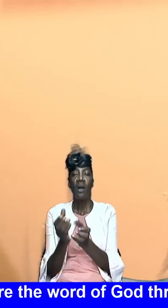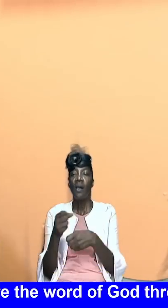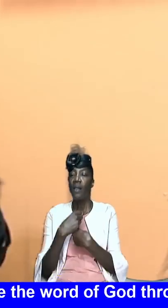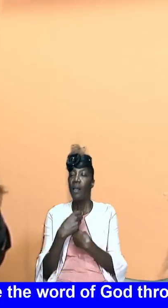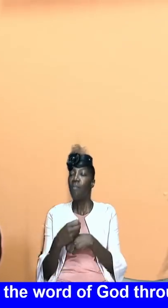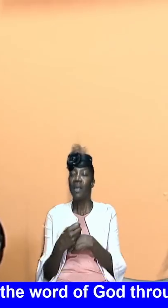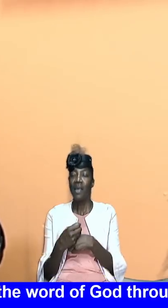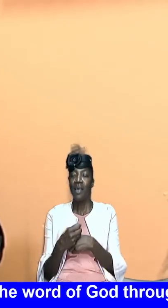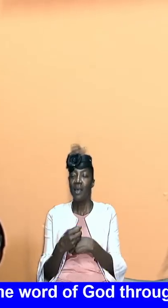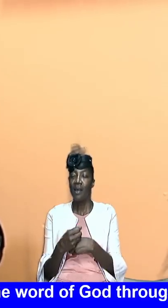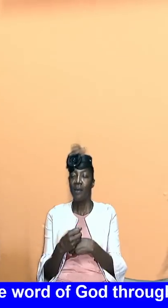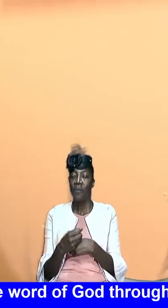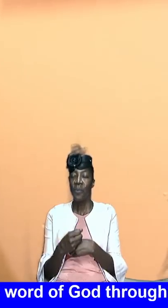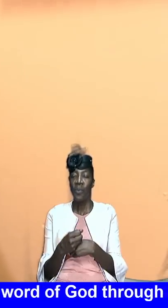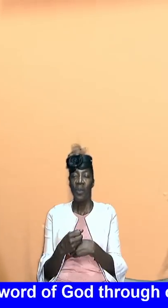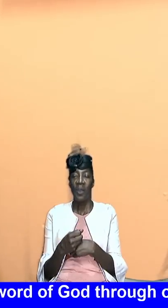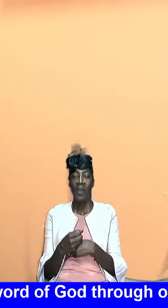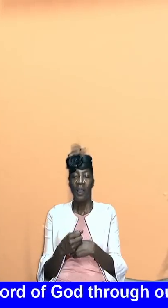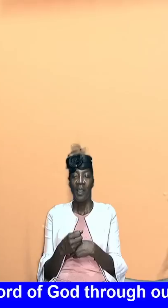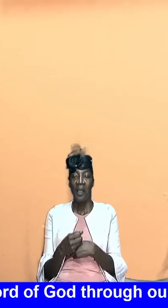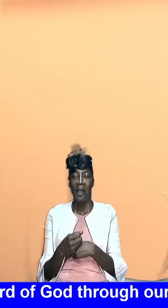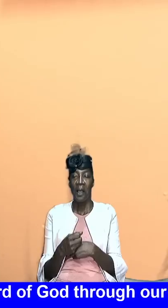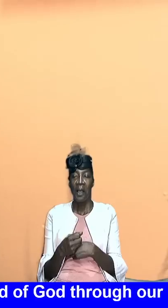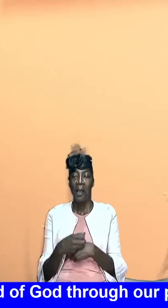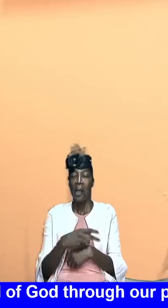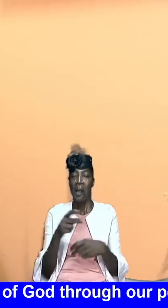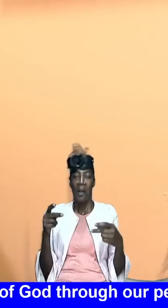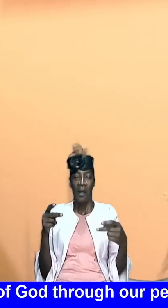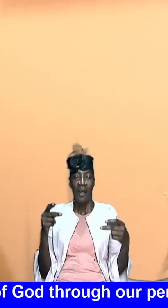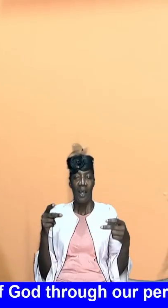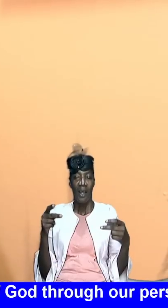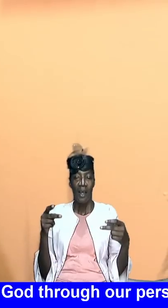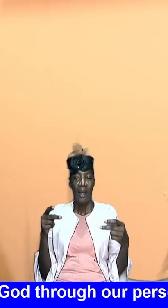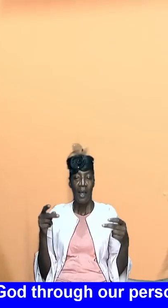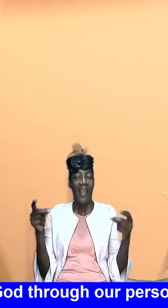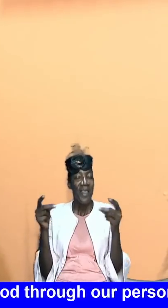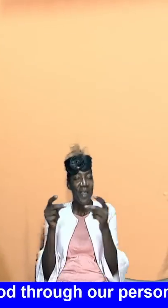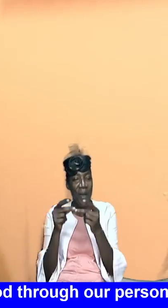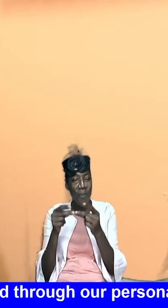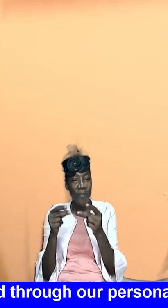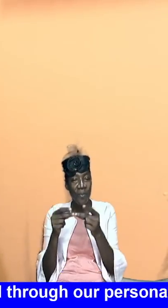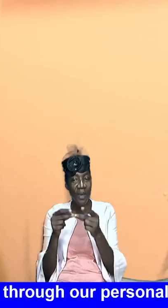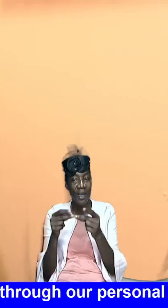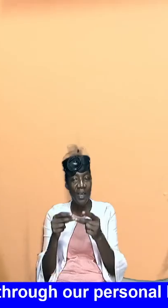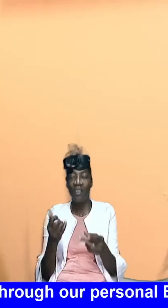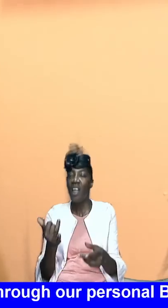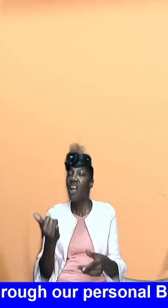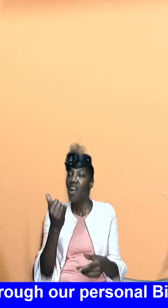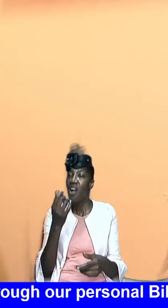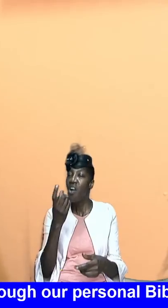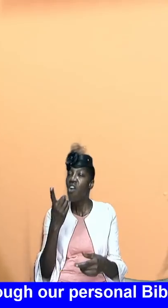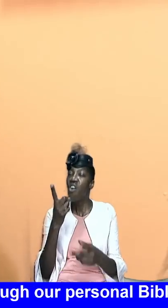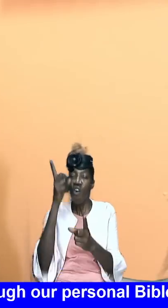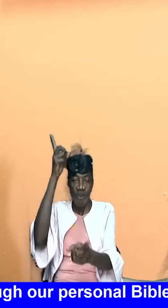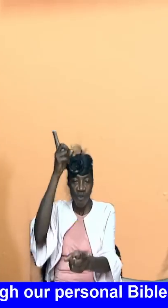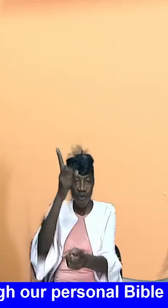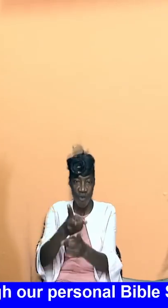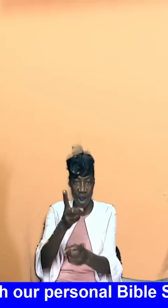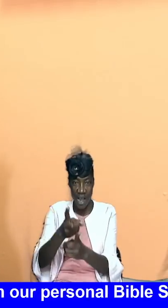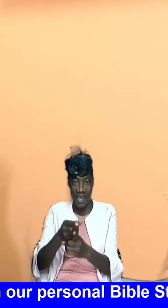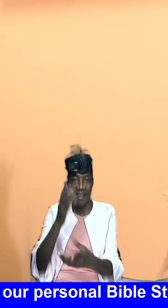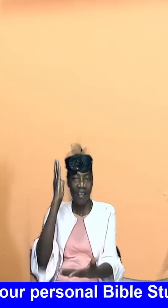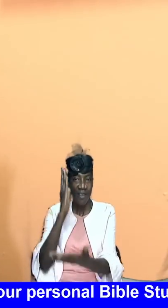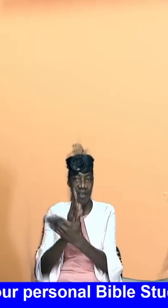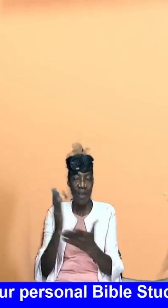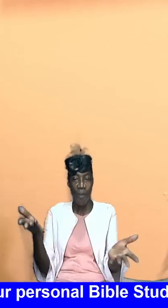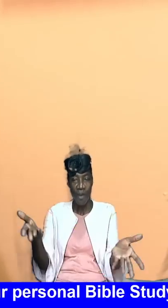and sets the tone for everything else that comes in the Bible. We must stop it here for this